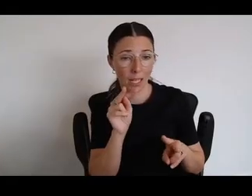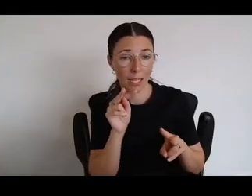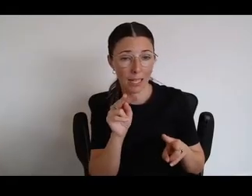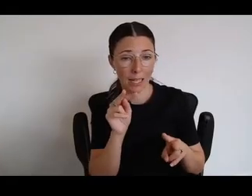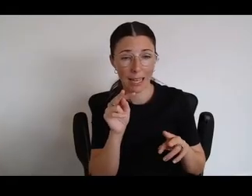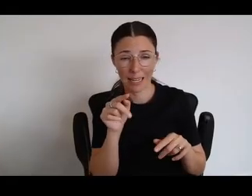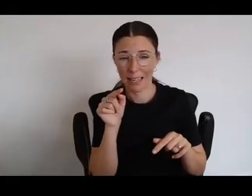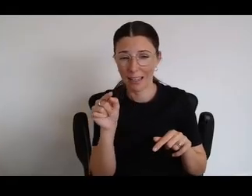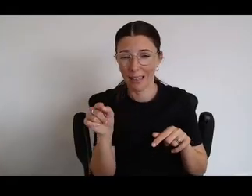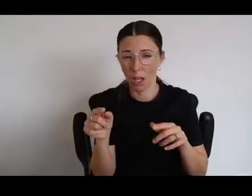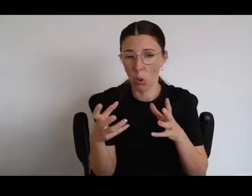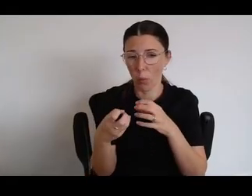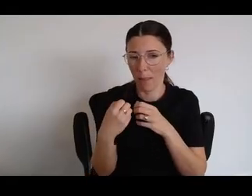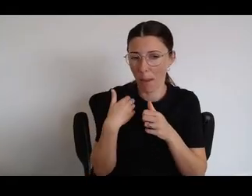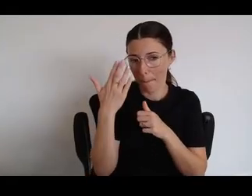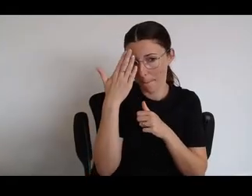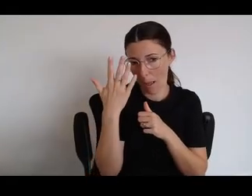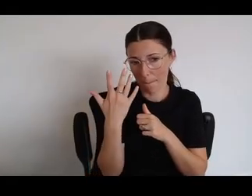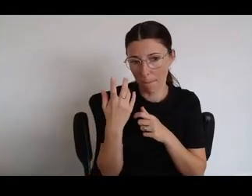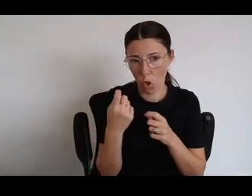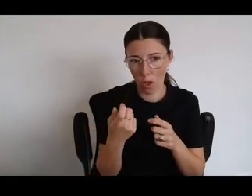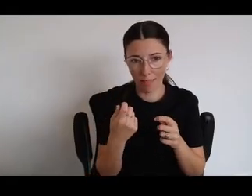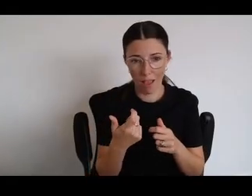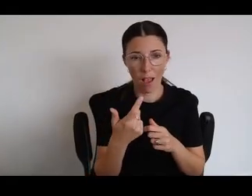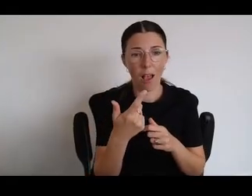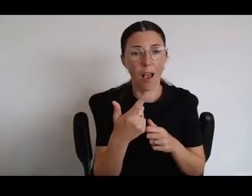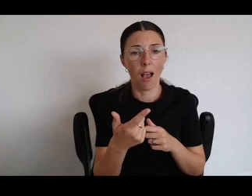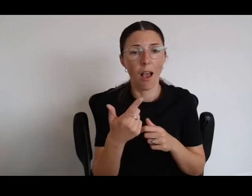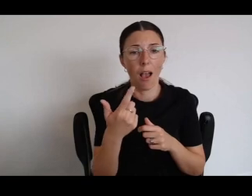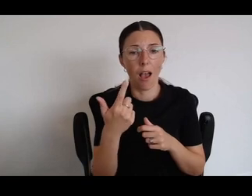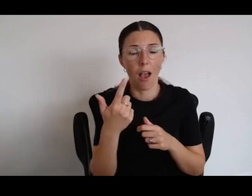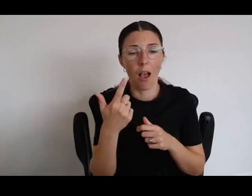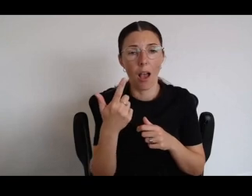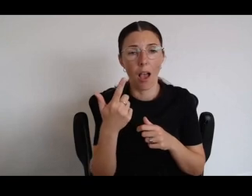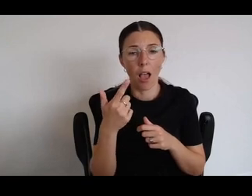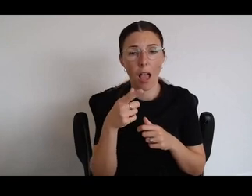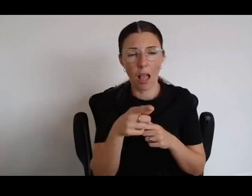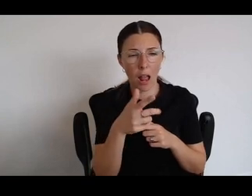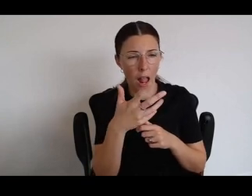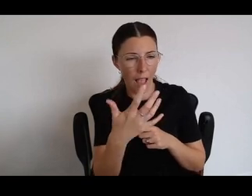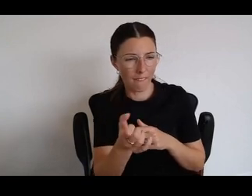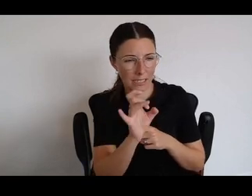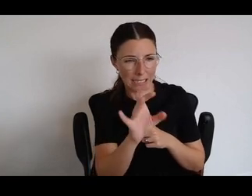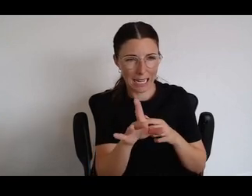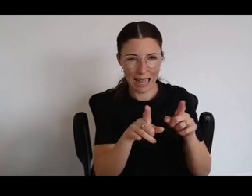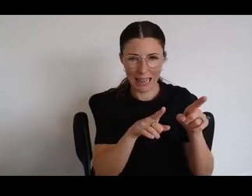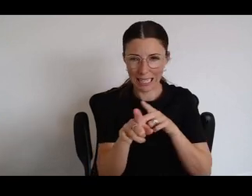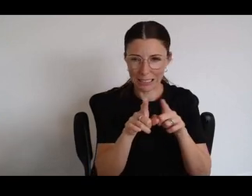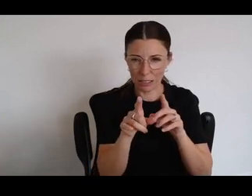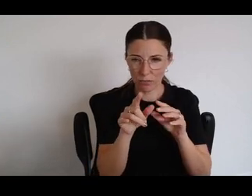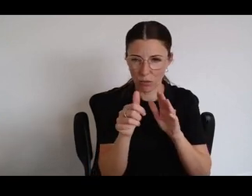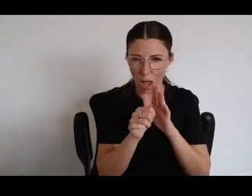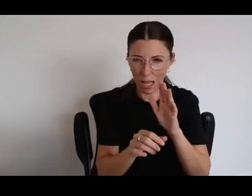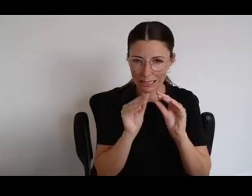pre-service teachers. And he has great 10 lessons that art teach. And for a teacher that art isn't their specialty,